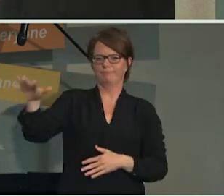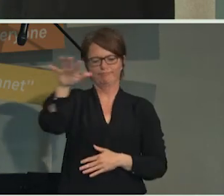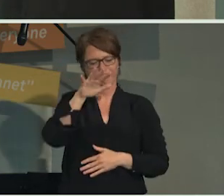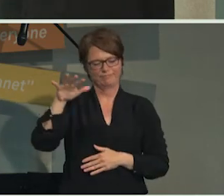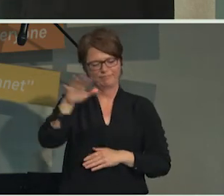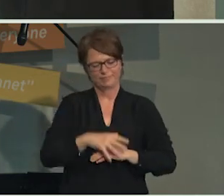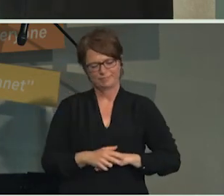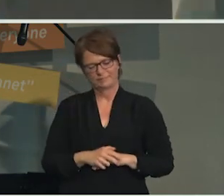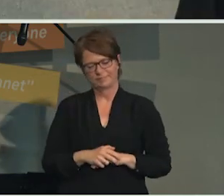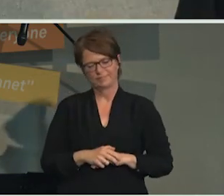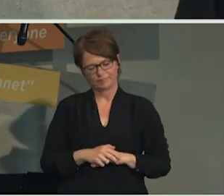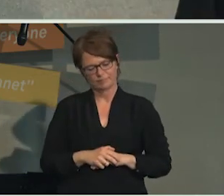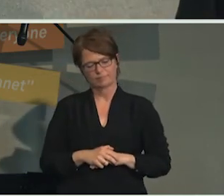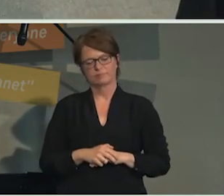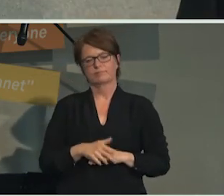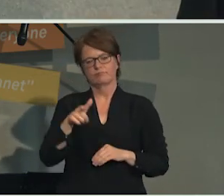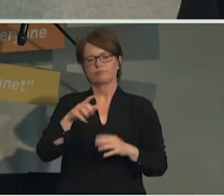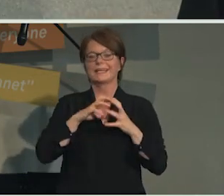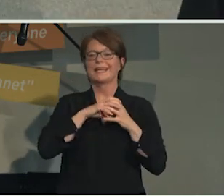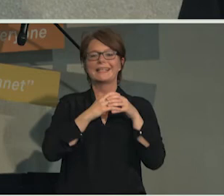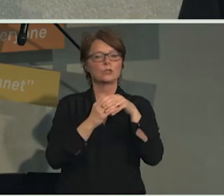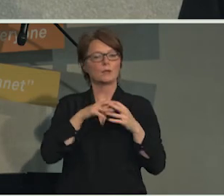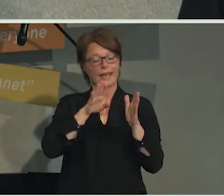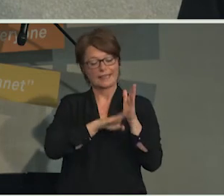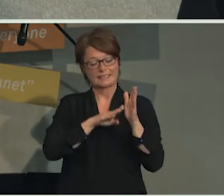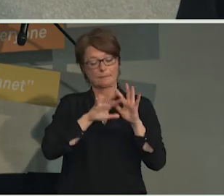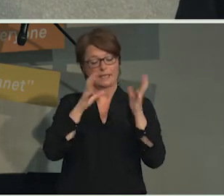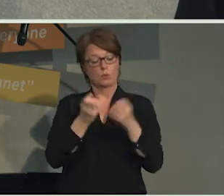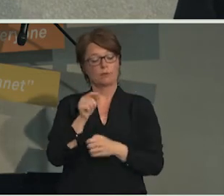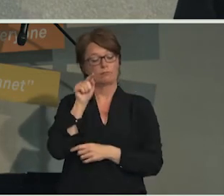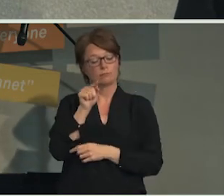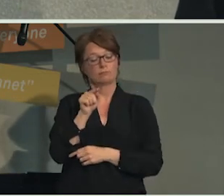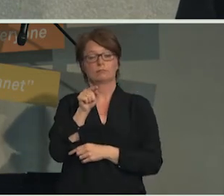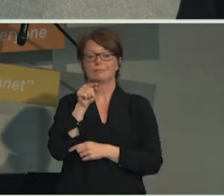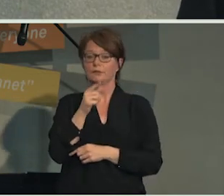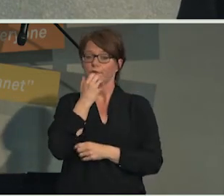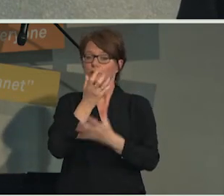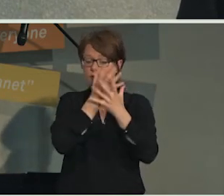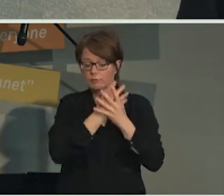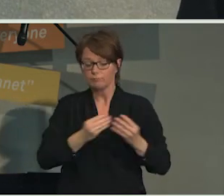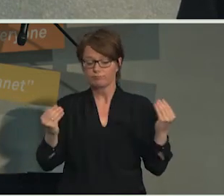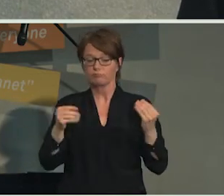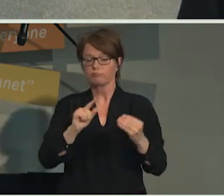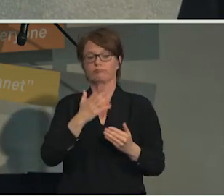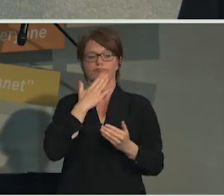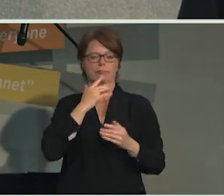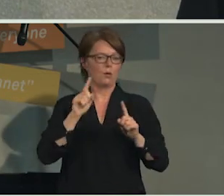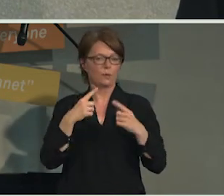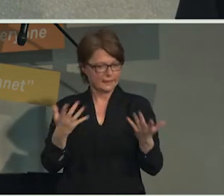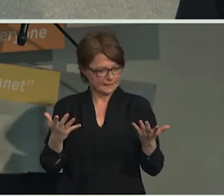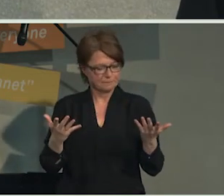all are convinced that it is the condition to defend democracy. And in order to